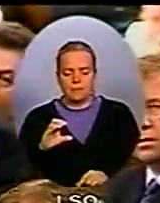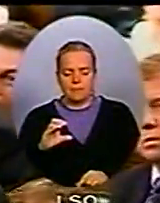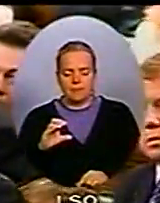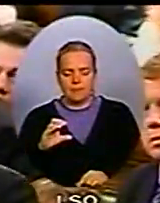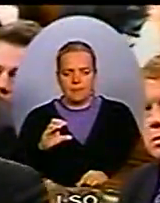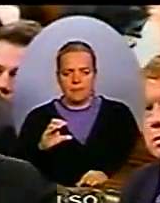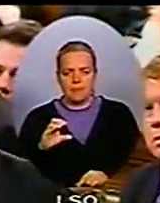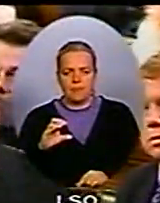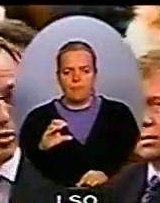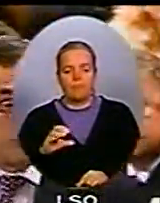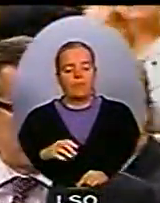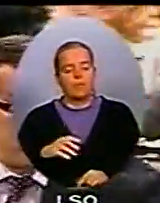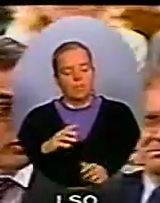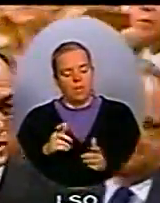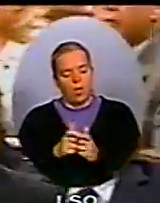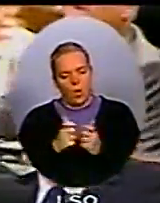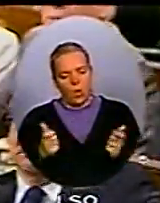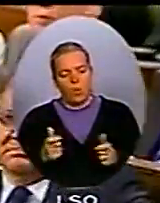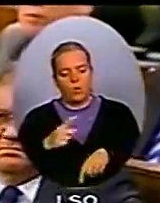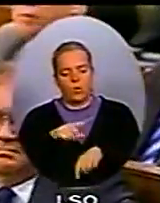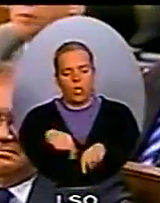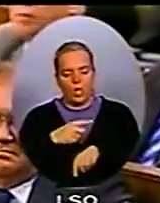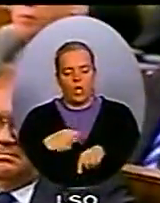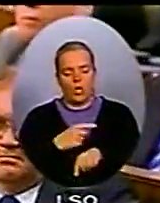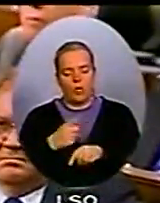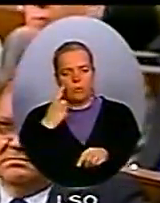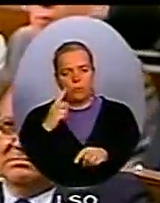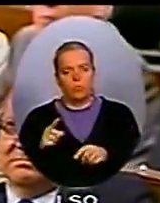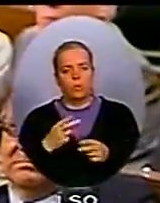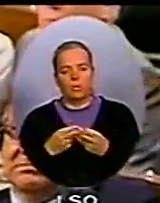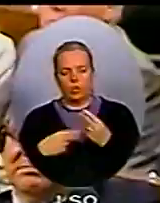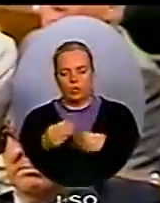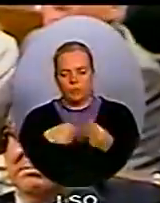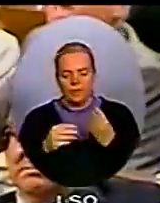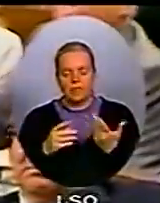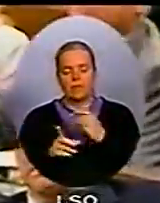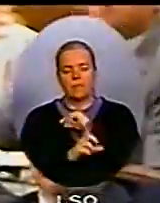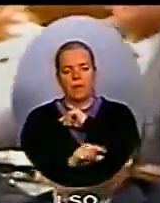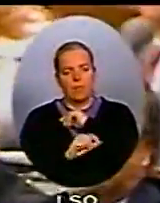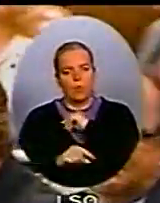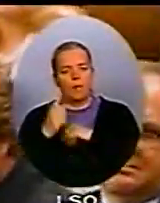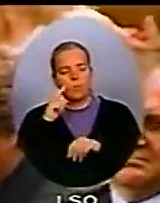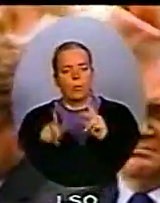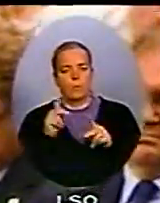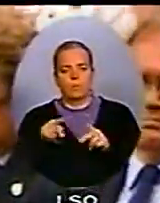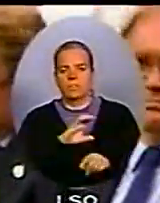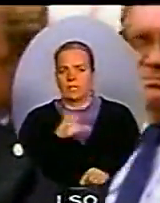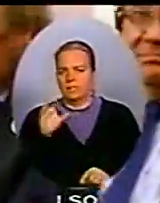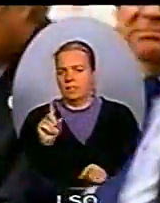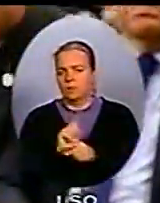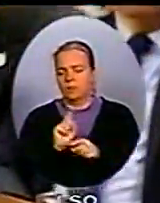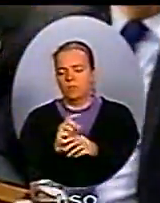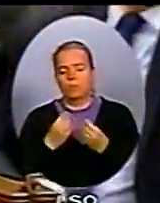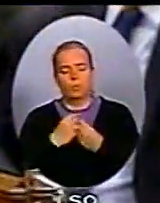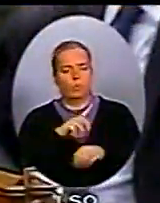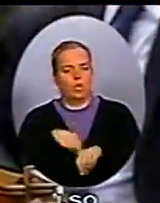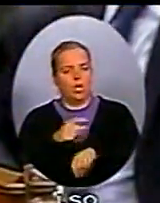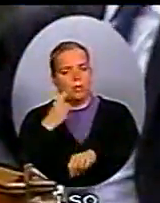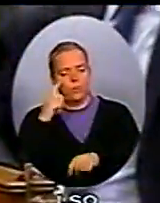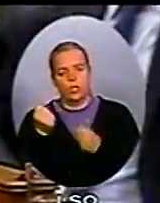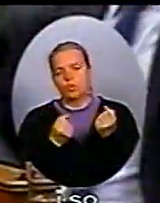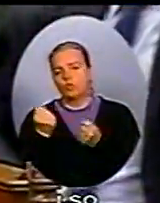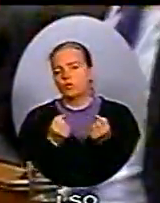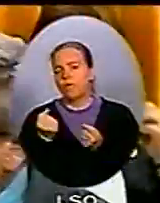hours for jobs, long hours for the people of Canada, and sometimes that means a little bit of overtime by the drivers. The honourable member for